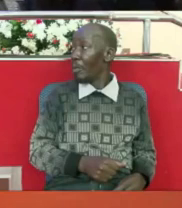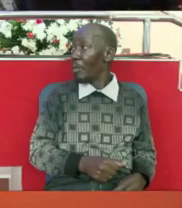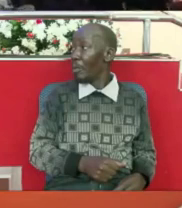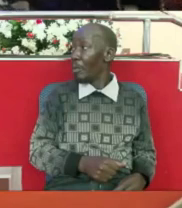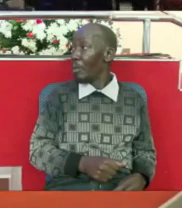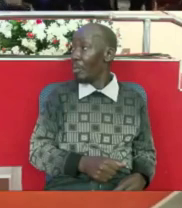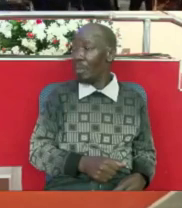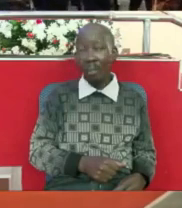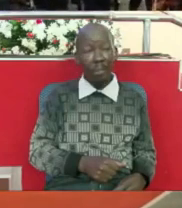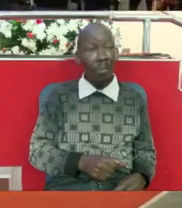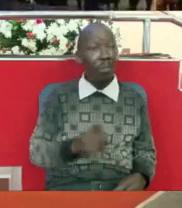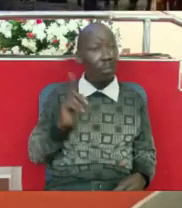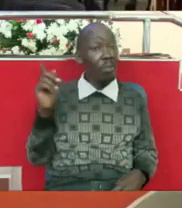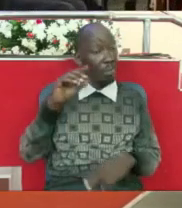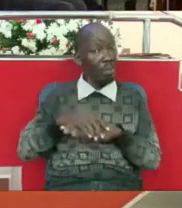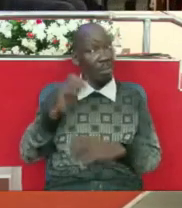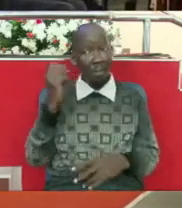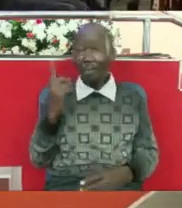Did you get that right? Yeah. Okay.